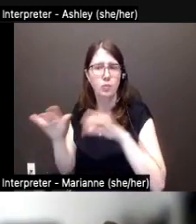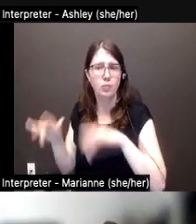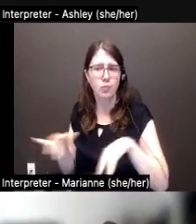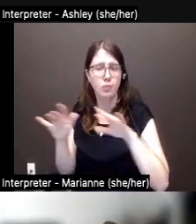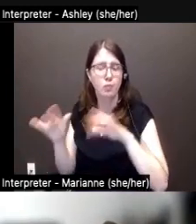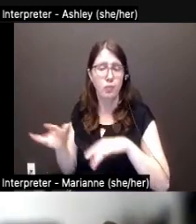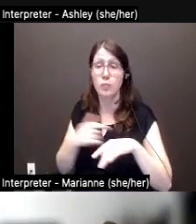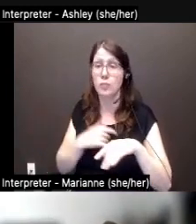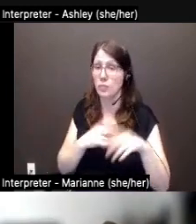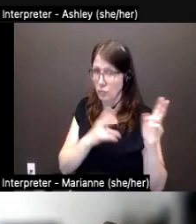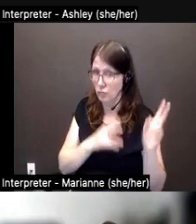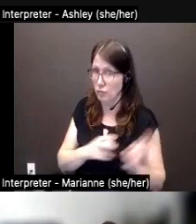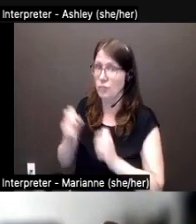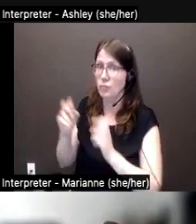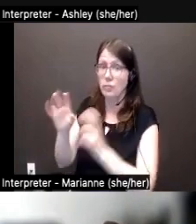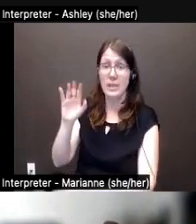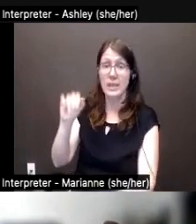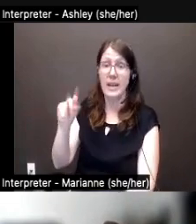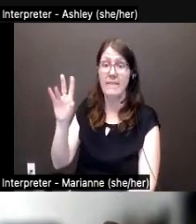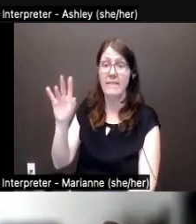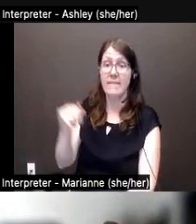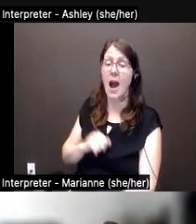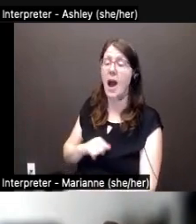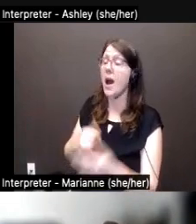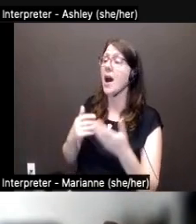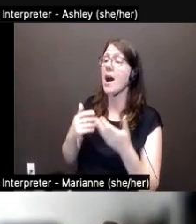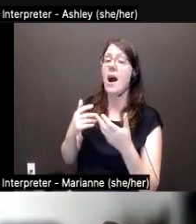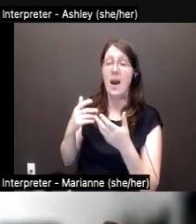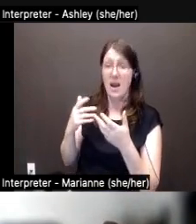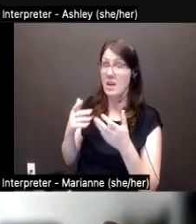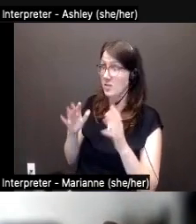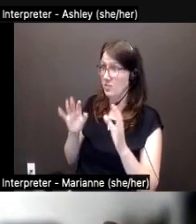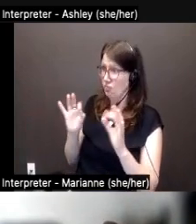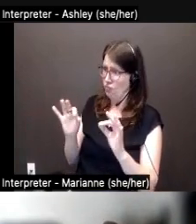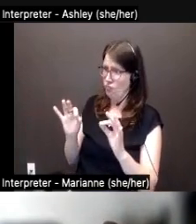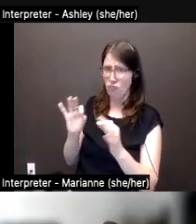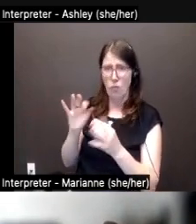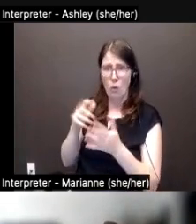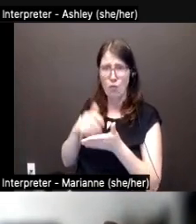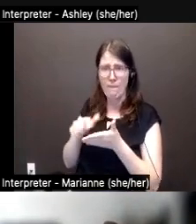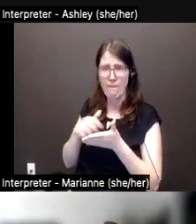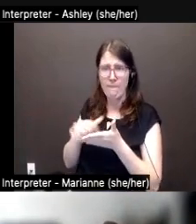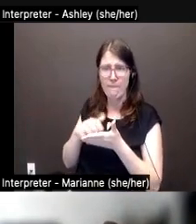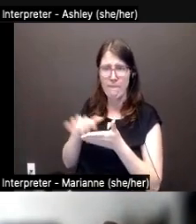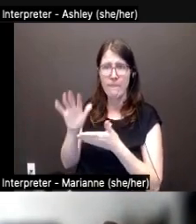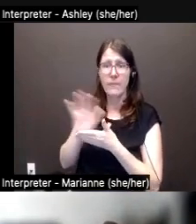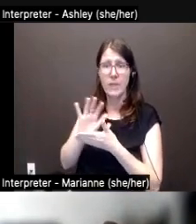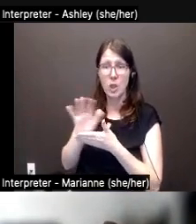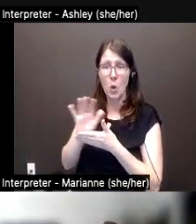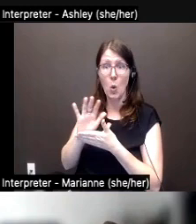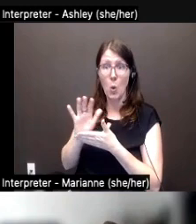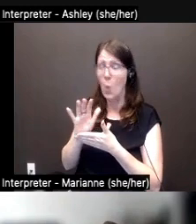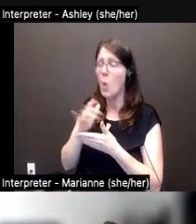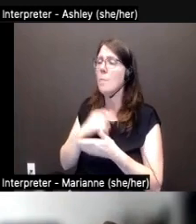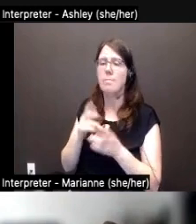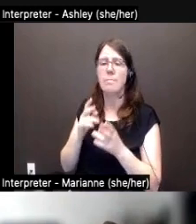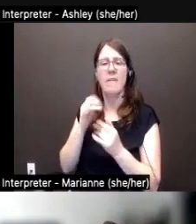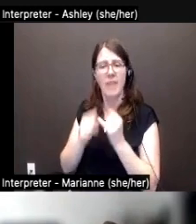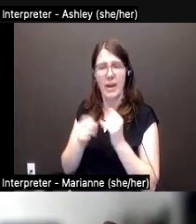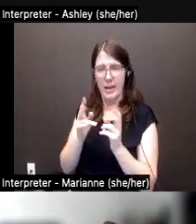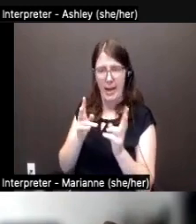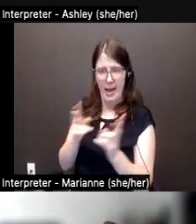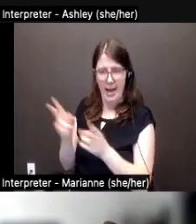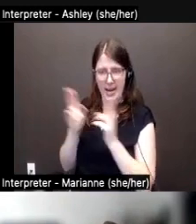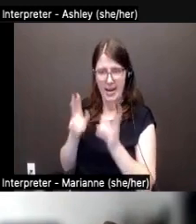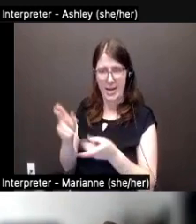a final edit. So I have worked out a pattern that allows me to be able, if